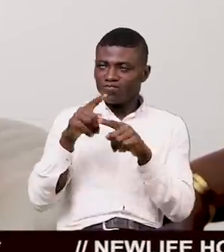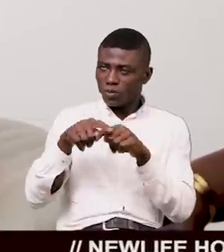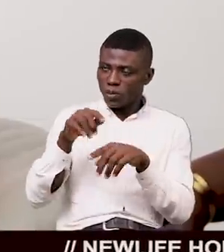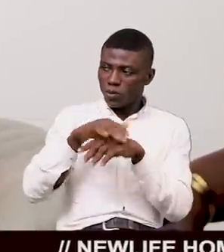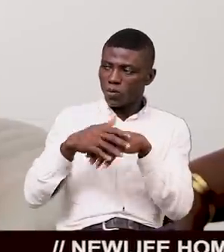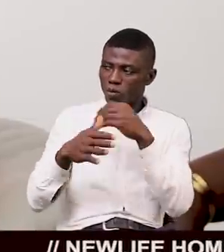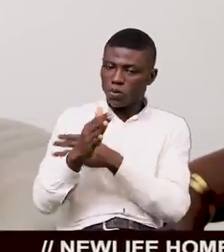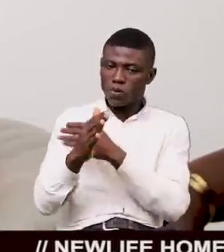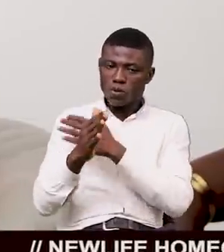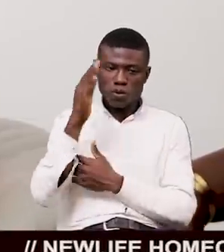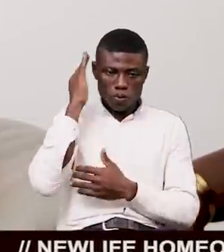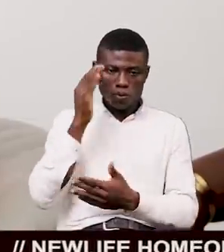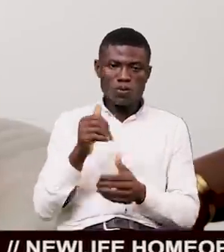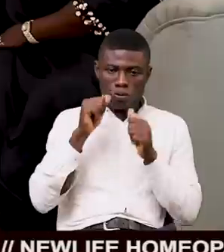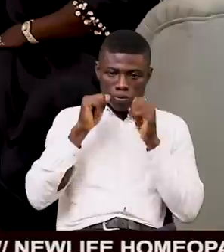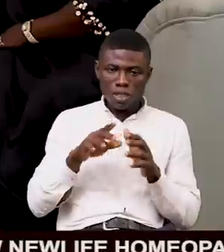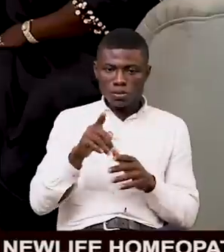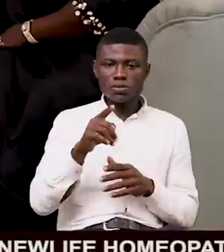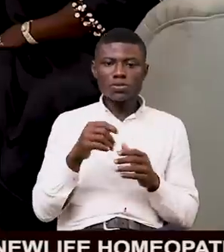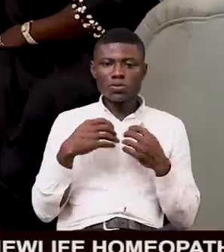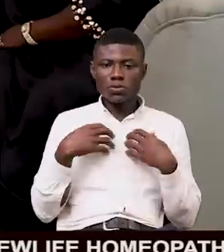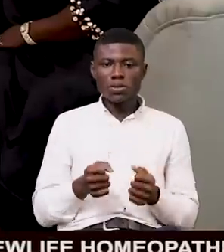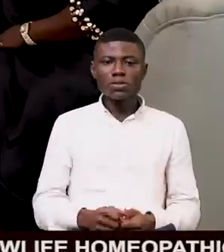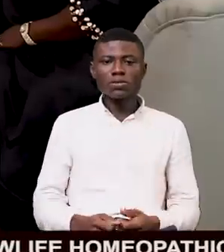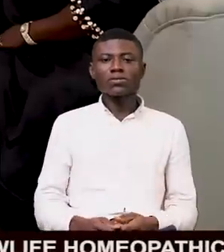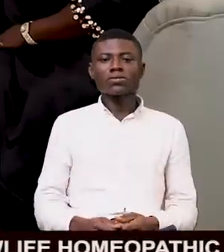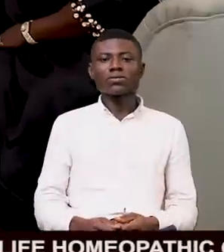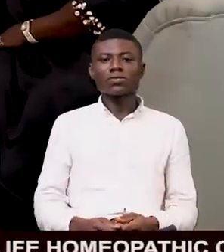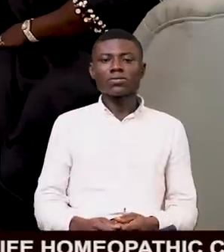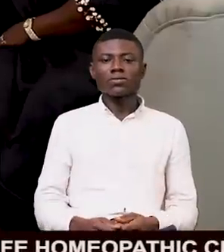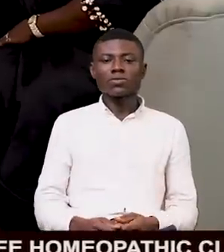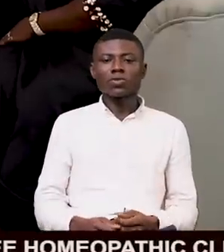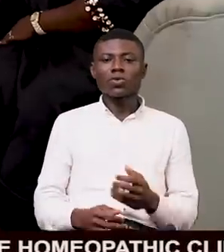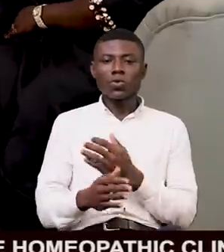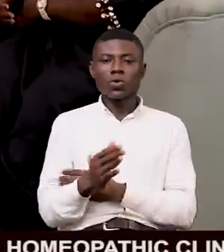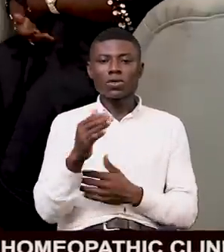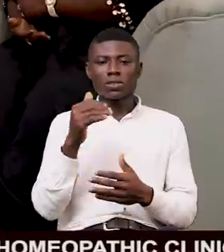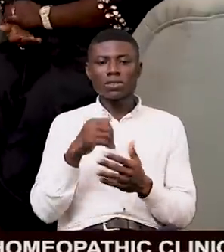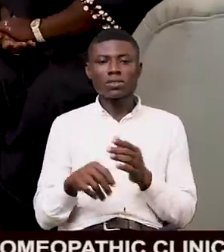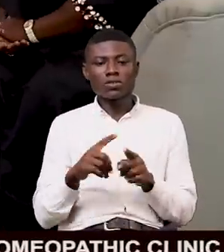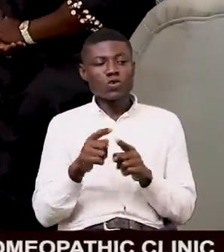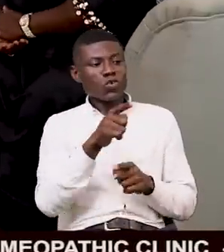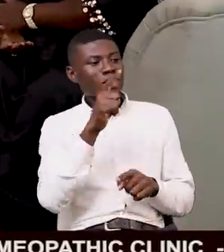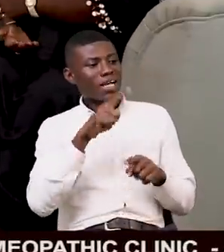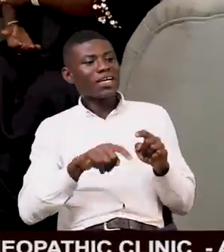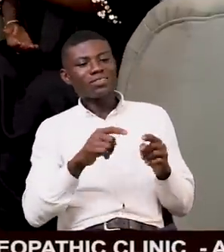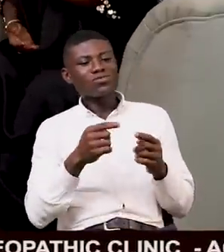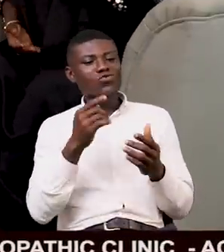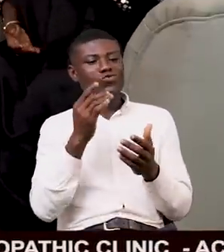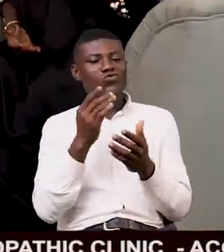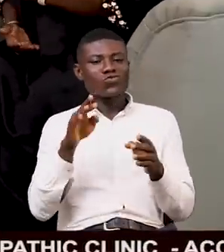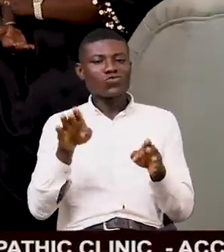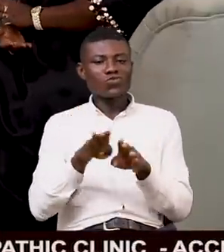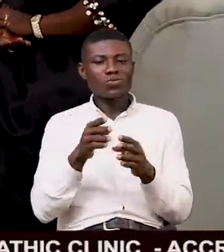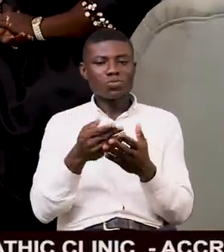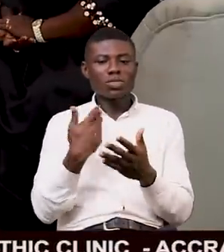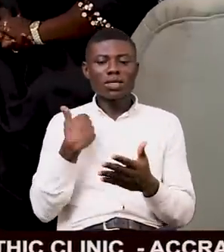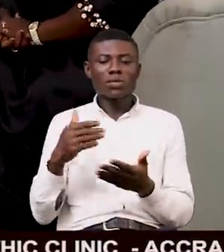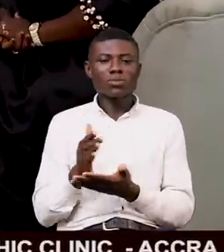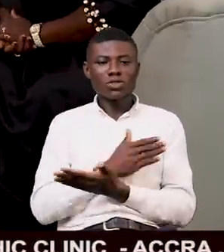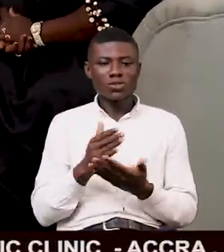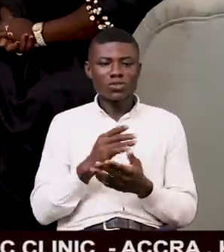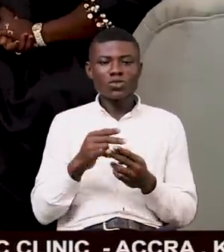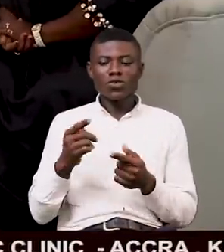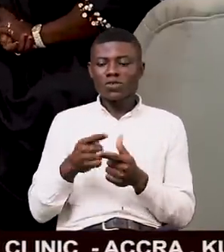ni mu nyame nso be yi obi papa so ama no the God factor yes Piesie on timi kwa bra won to nyum. Emu bia beto bia to